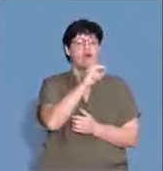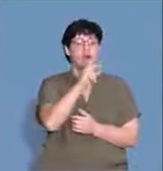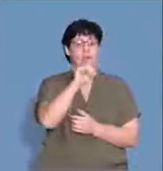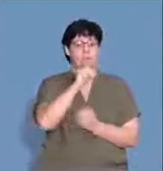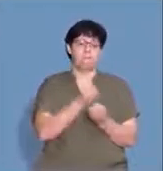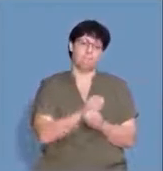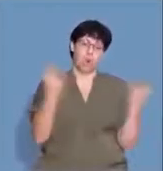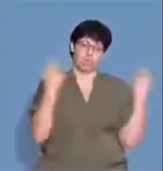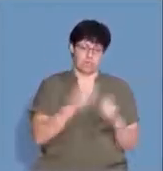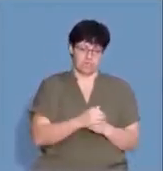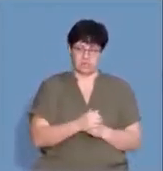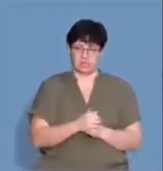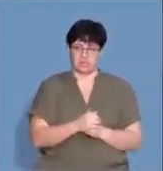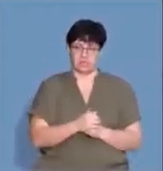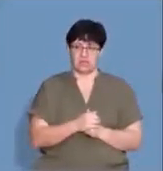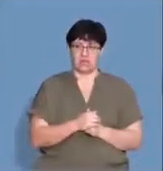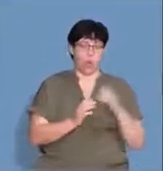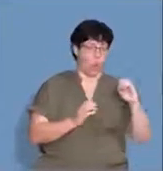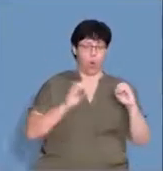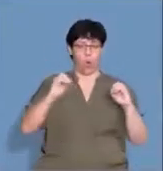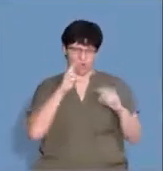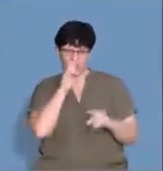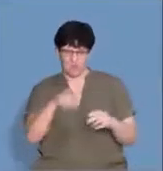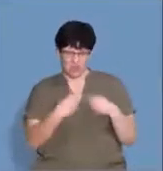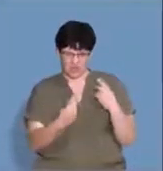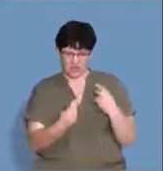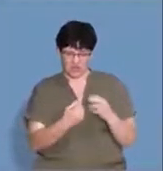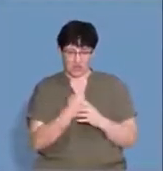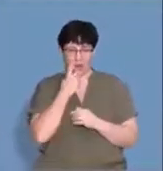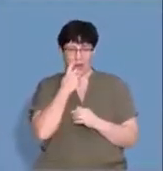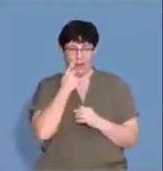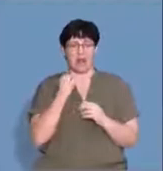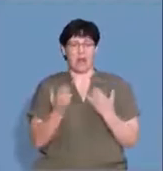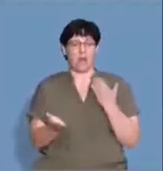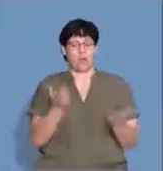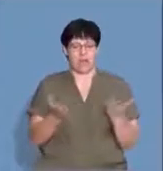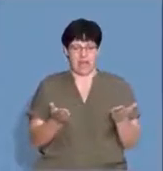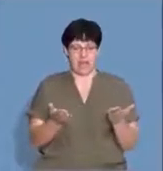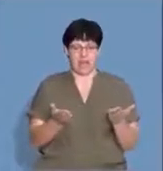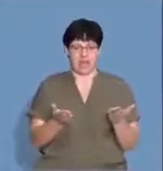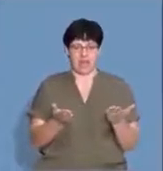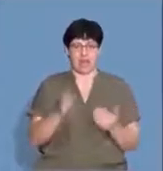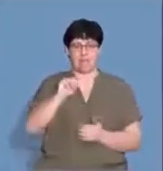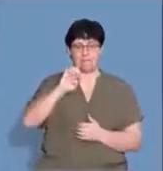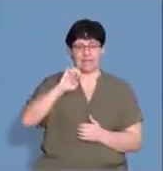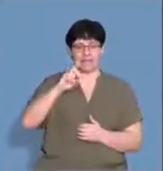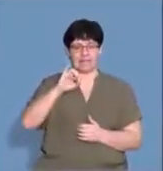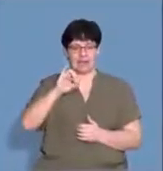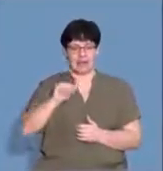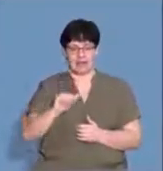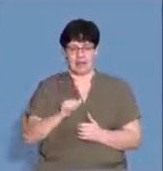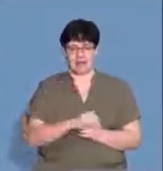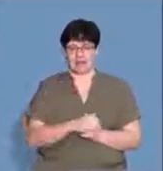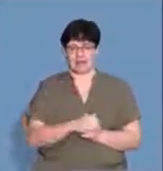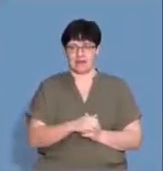as most. Okay, they've both got the O's. Just compared to your median,